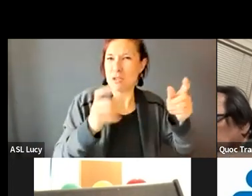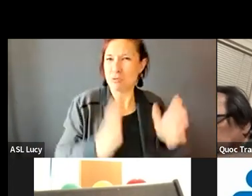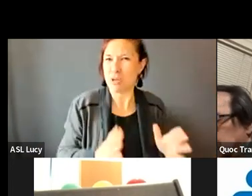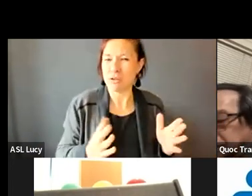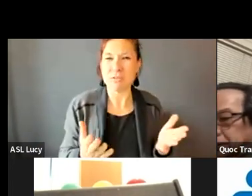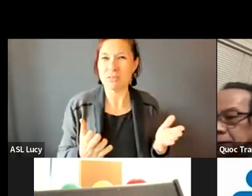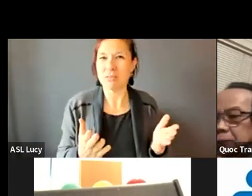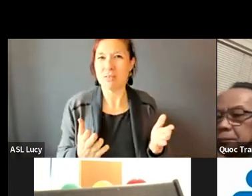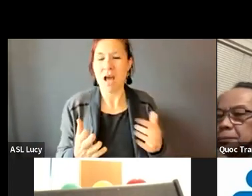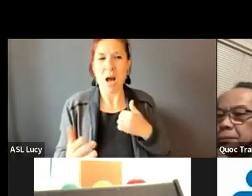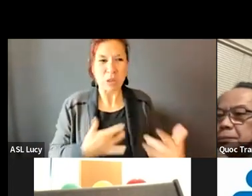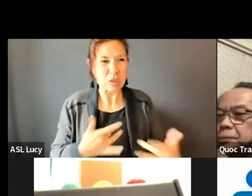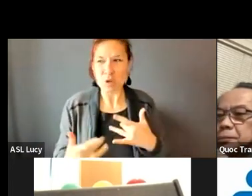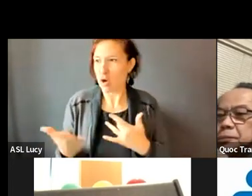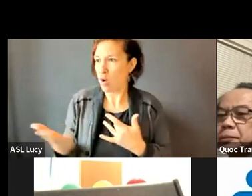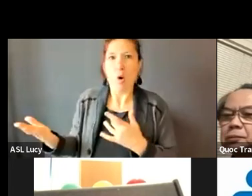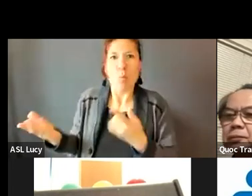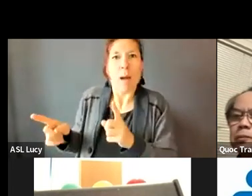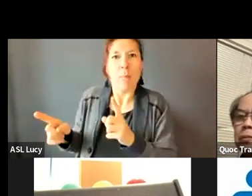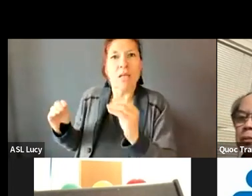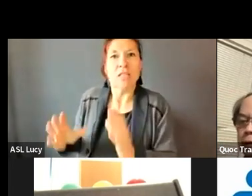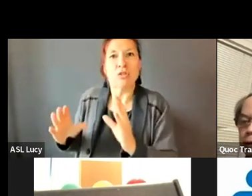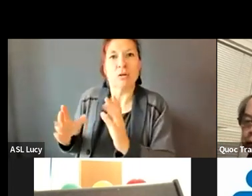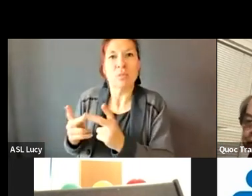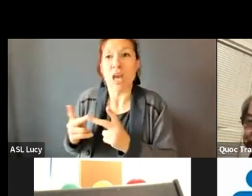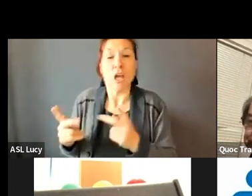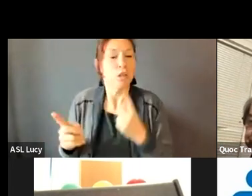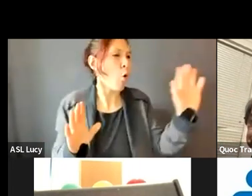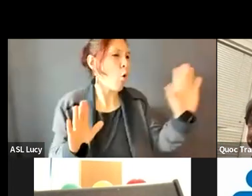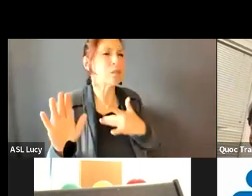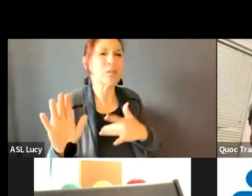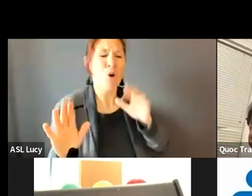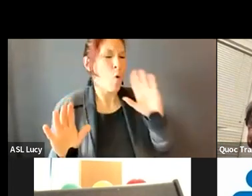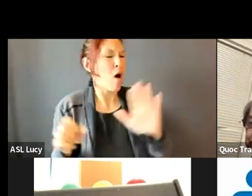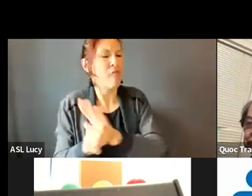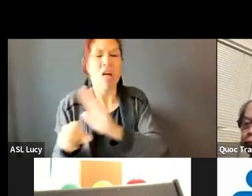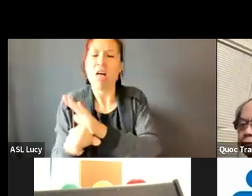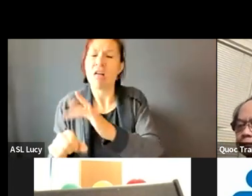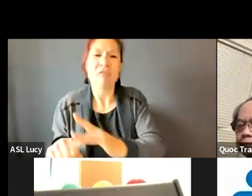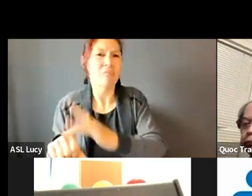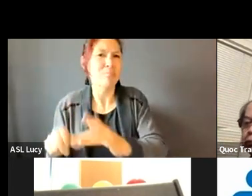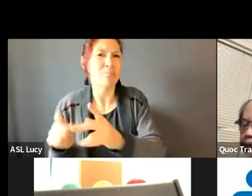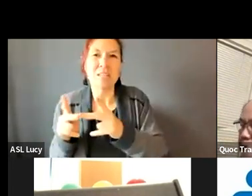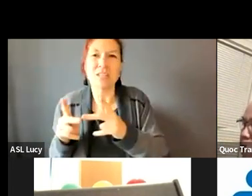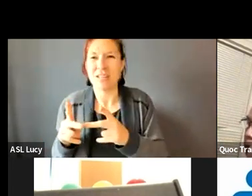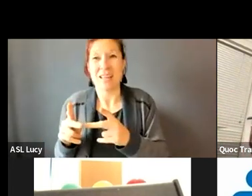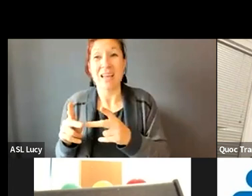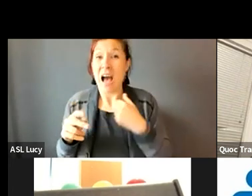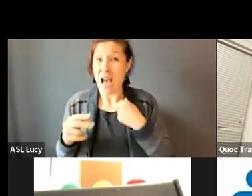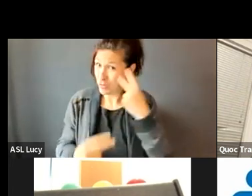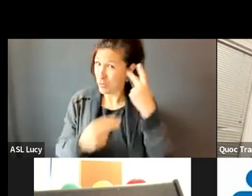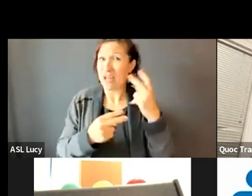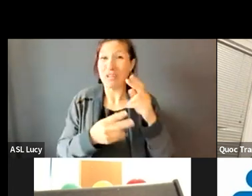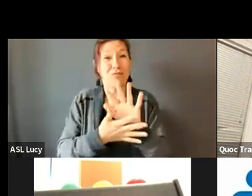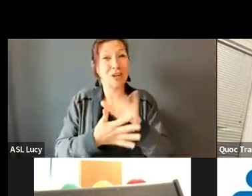about those positions and I was promised that that wasn't going to be the case we were going to fill all of the vacancies I mean we can go back and look at the